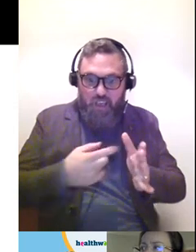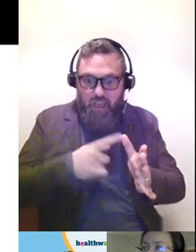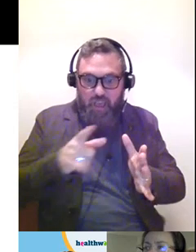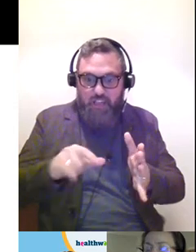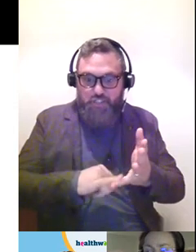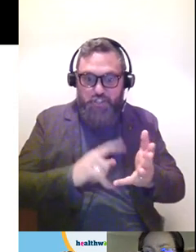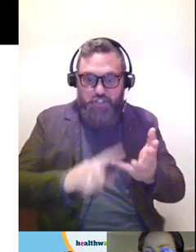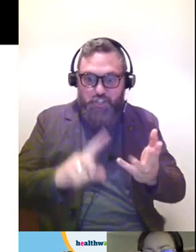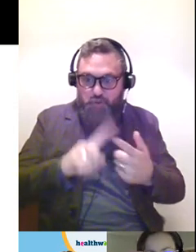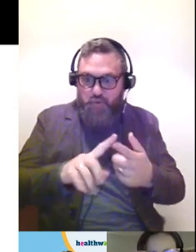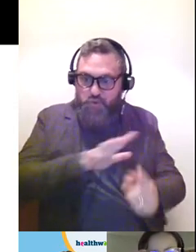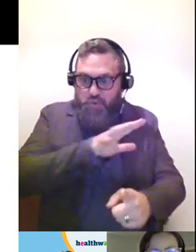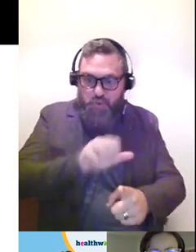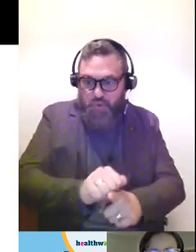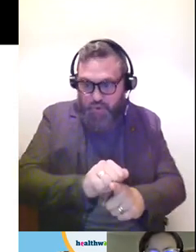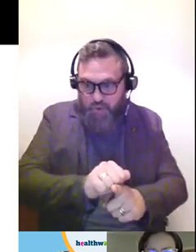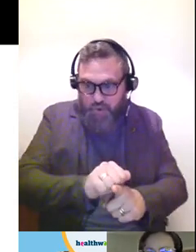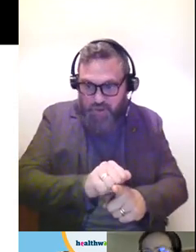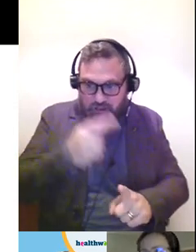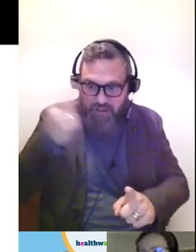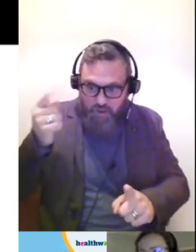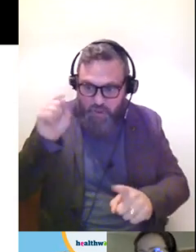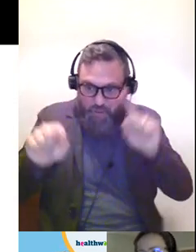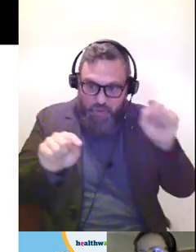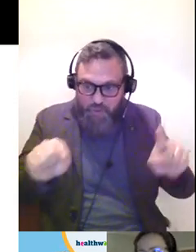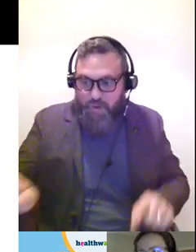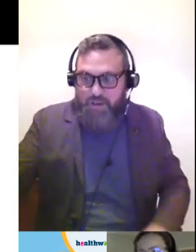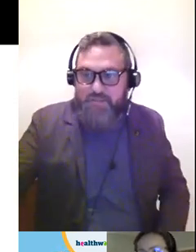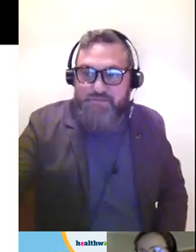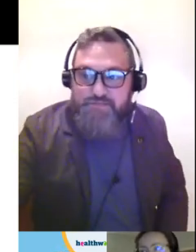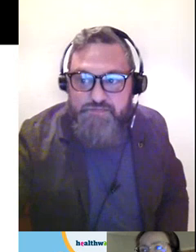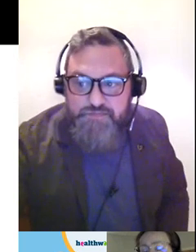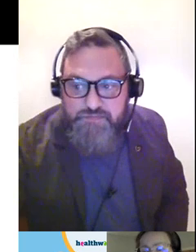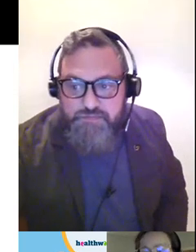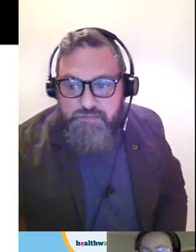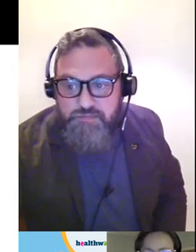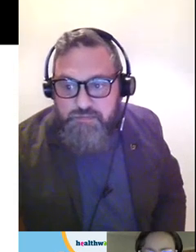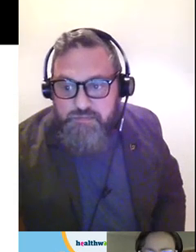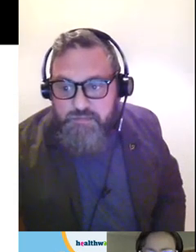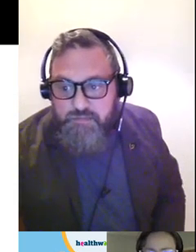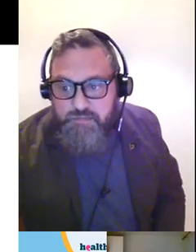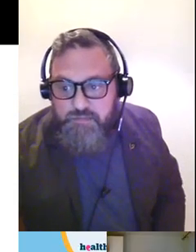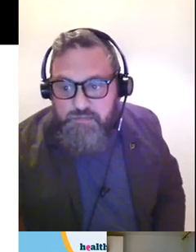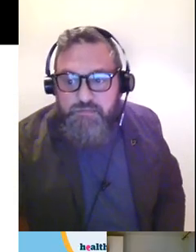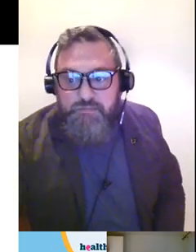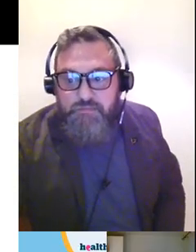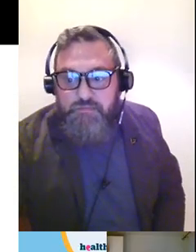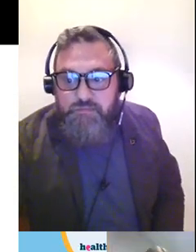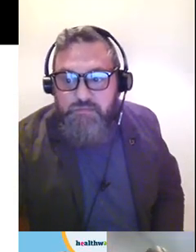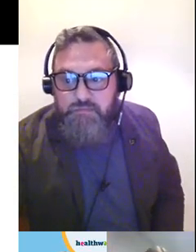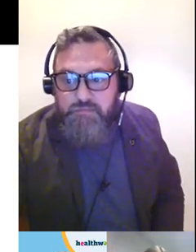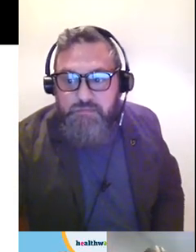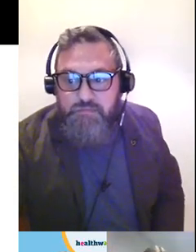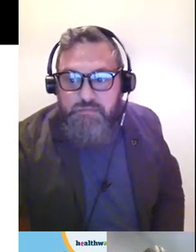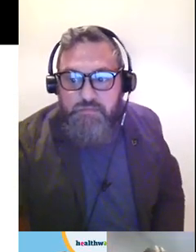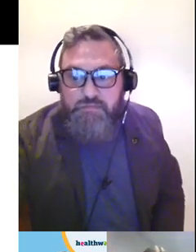out spotting who has their hands up. But so first question,